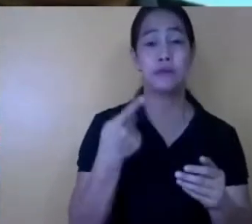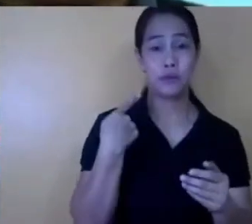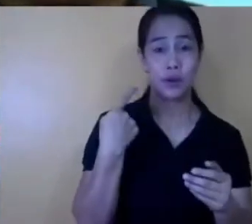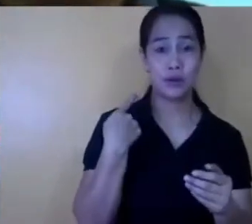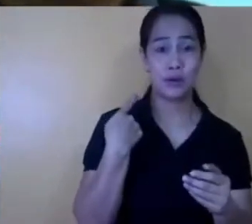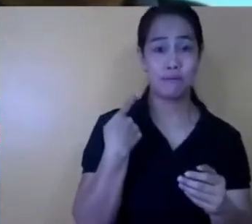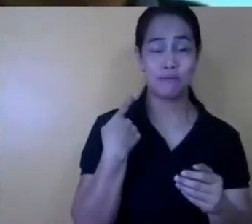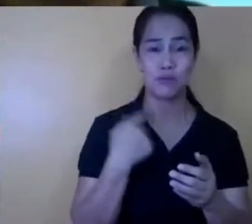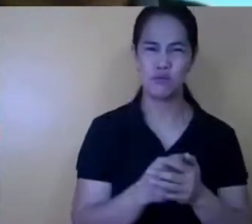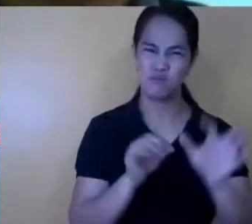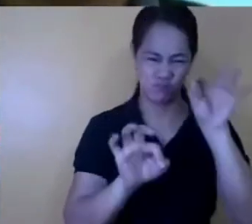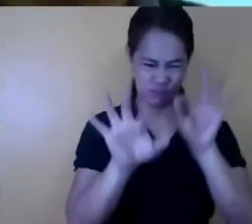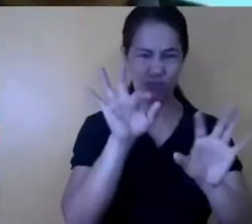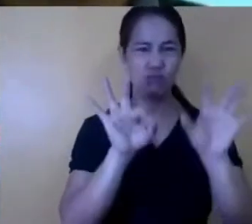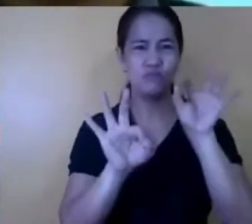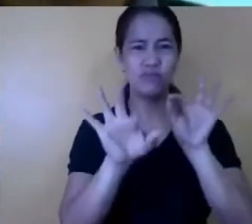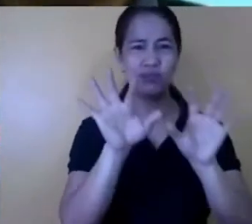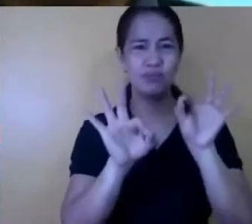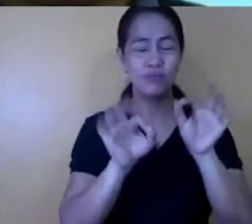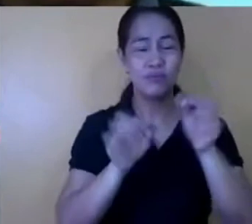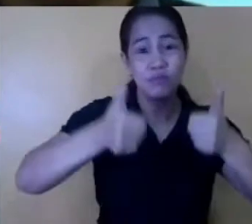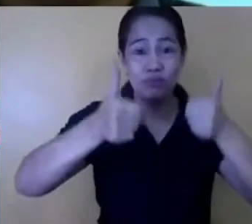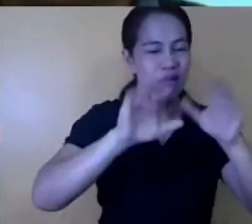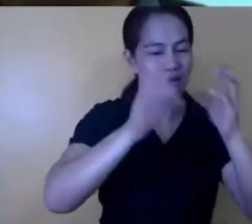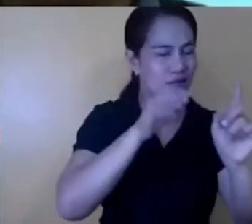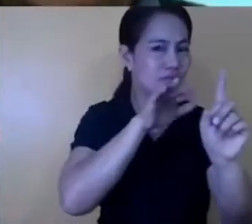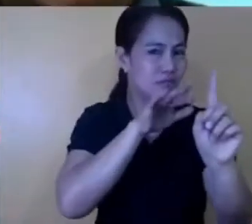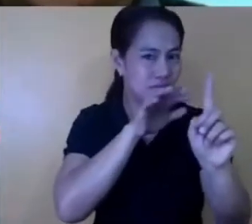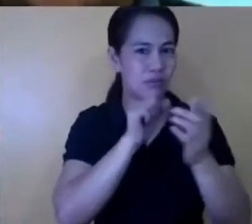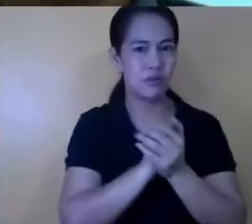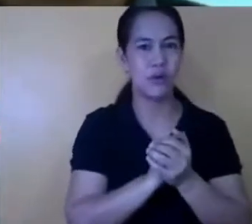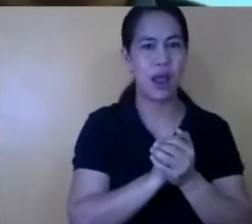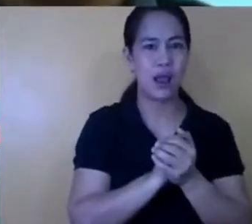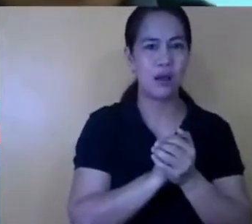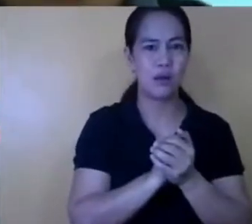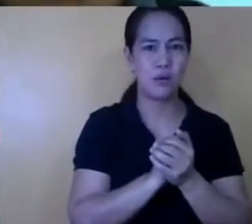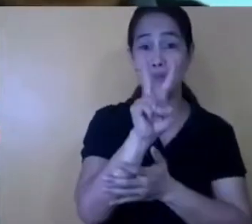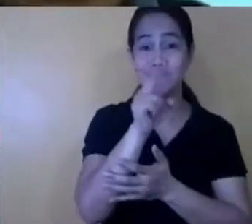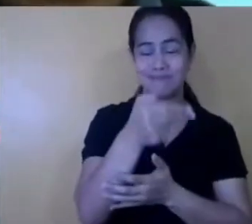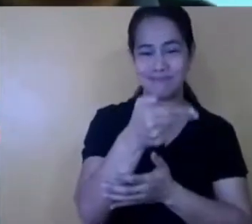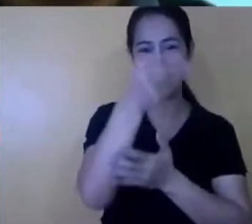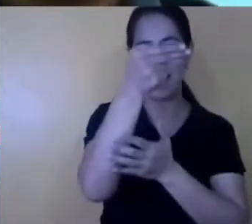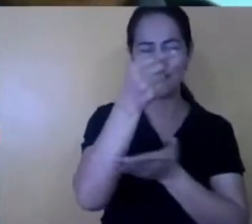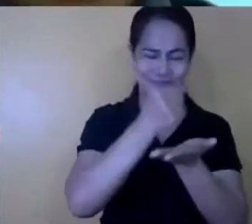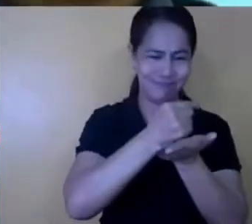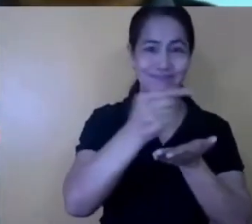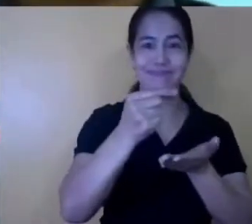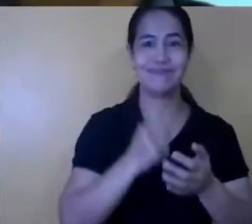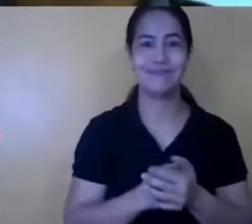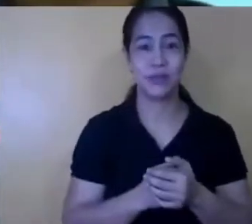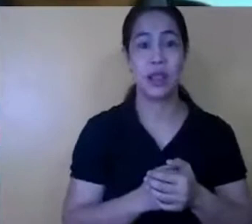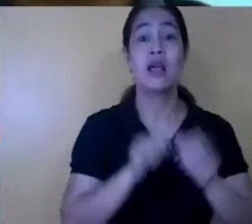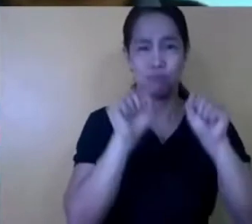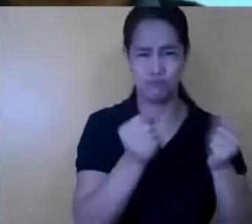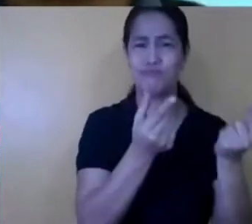choose the two cluster observations with the two highest ratings. You can do that. But